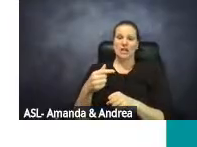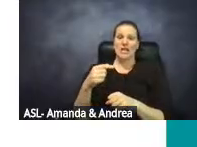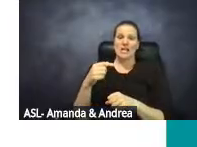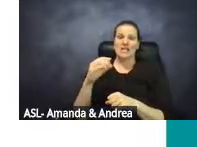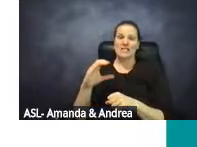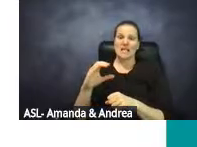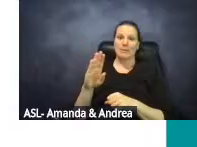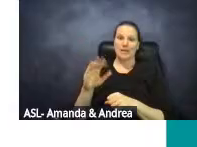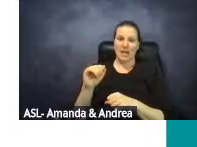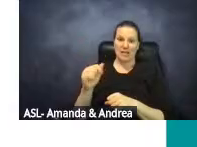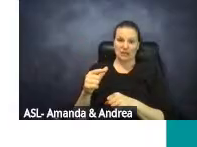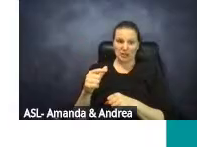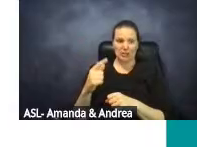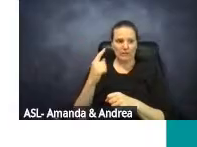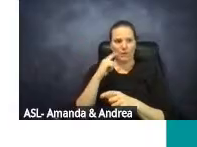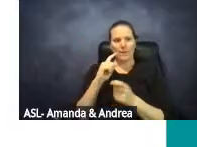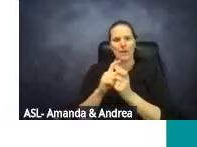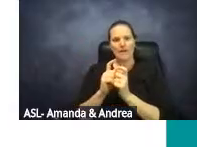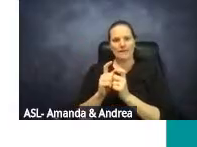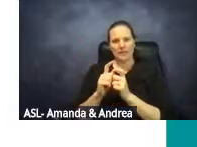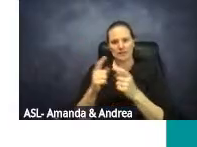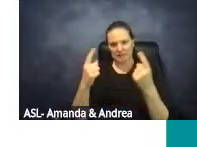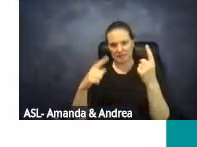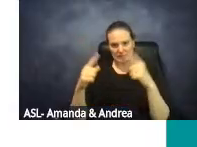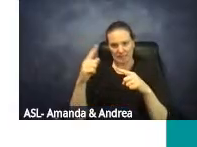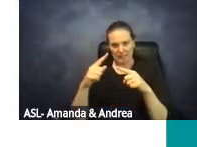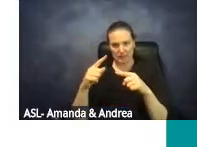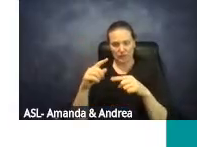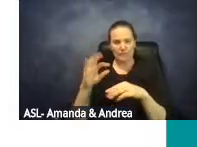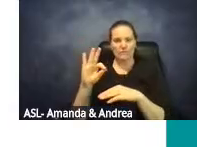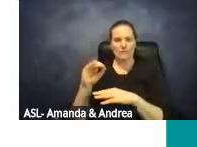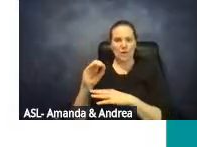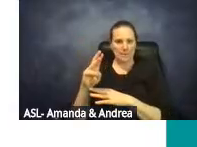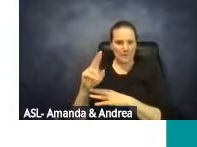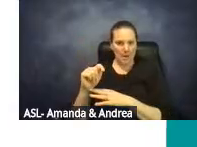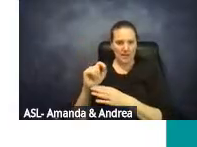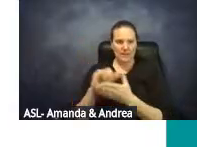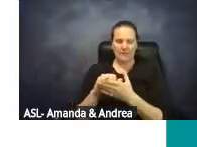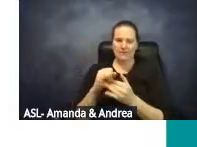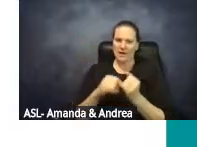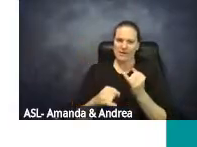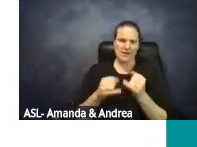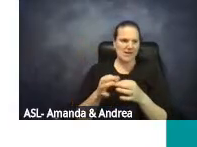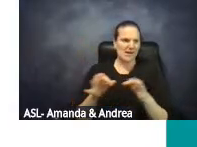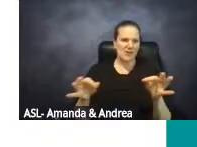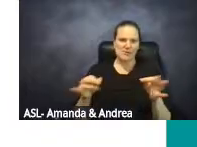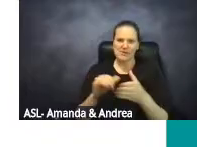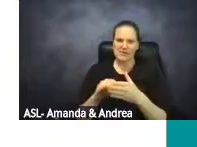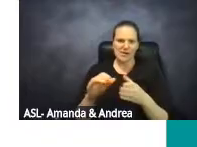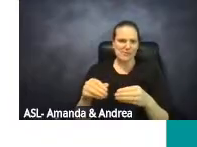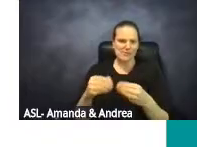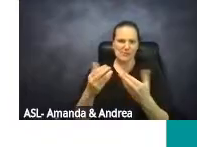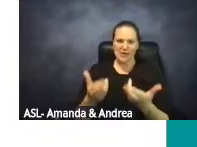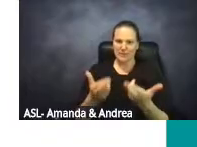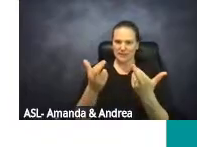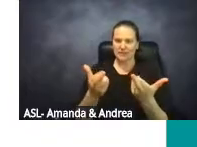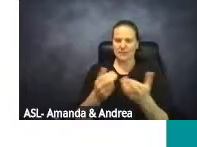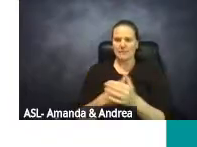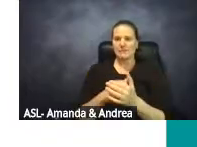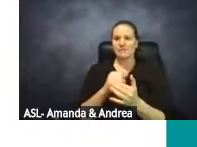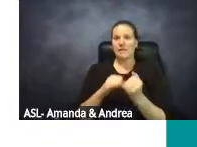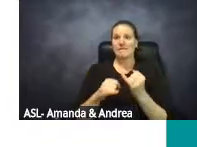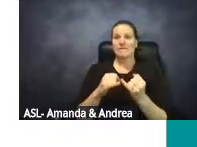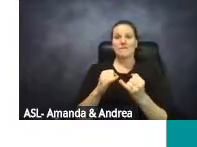modified consensus format, and that finalized the language of the recommendations. And so that final step brings us to the